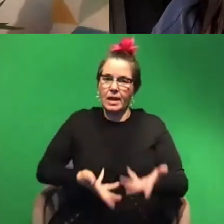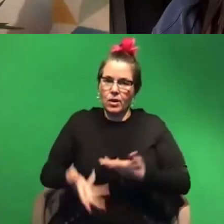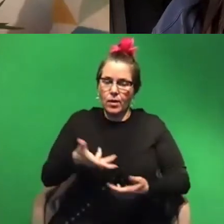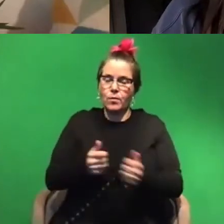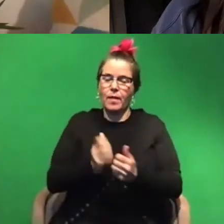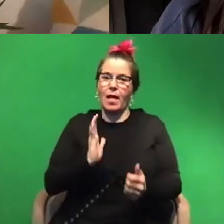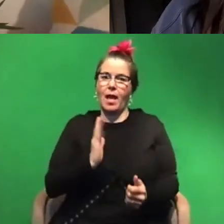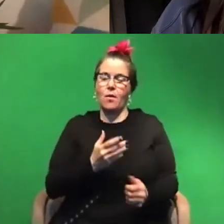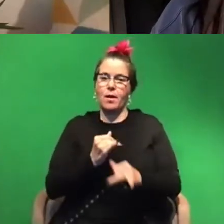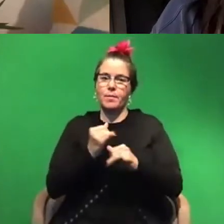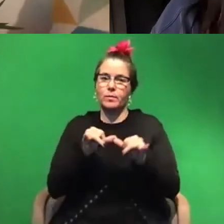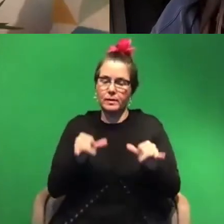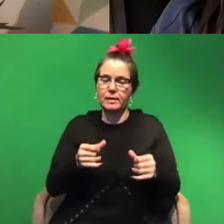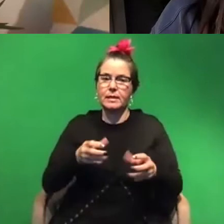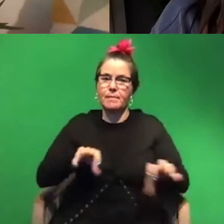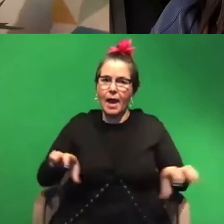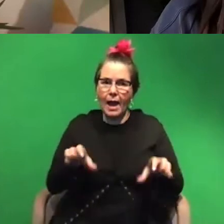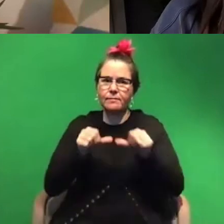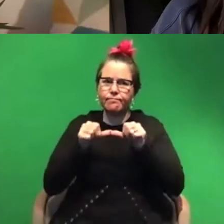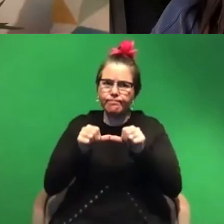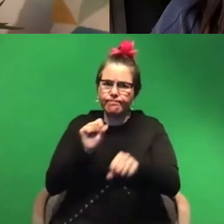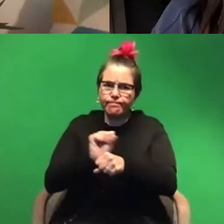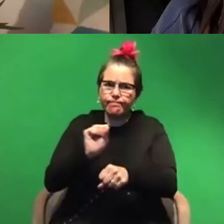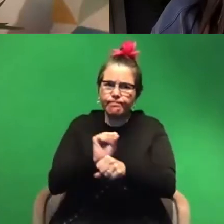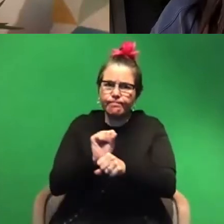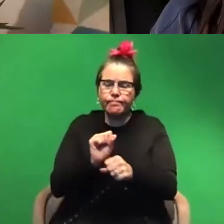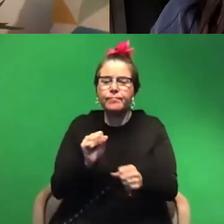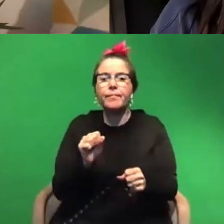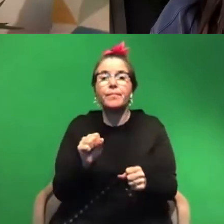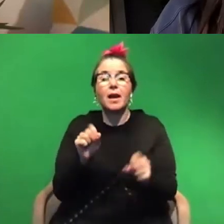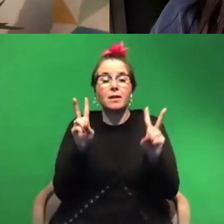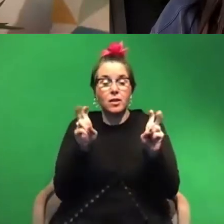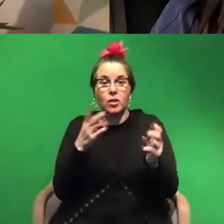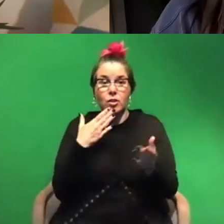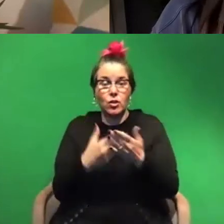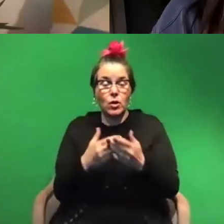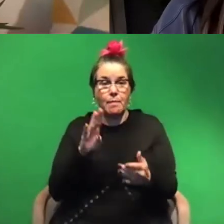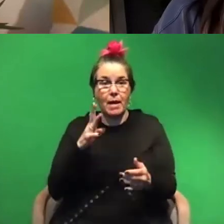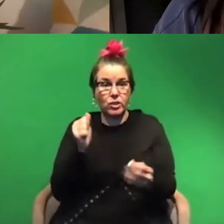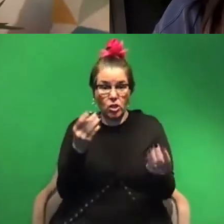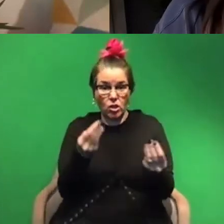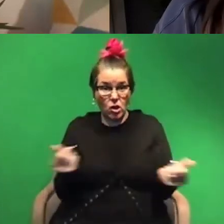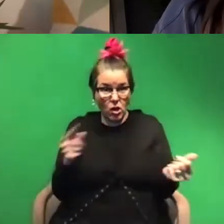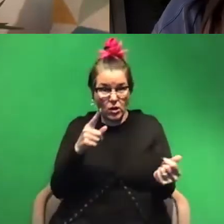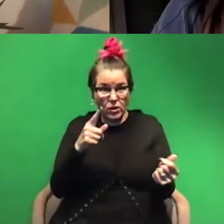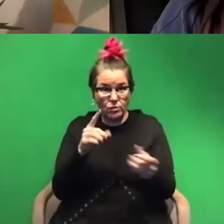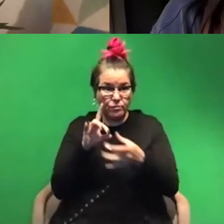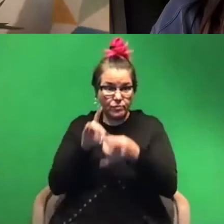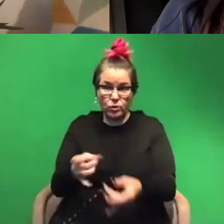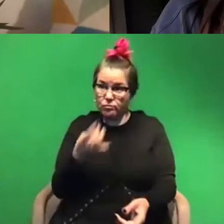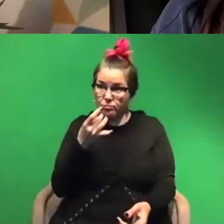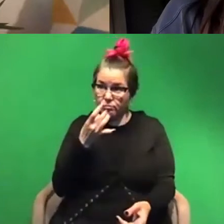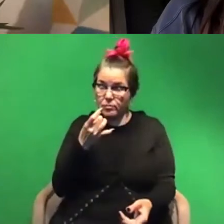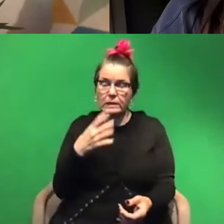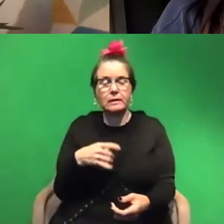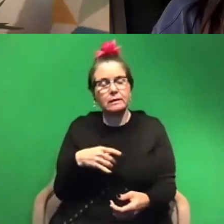system and keep it active and vigilant. And so if those good bacteria aren't around because of the antibiotics you're taking, then that